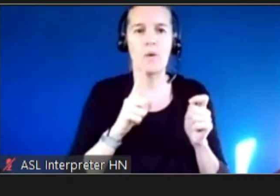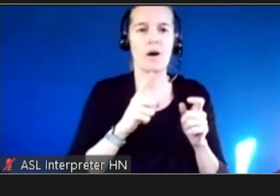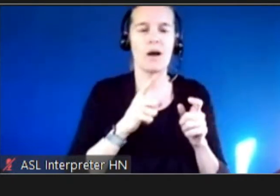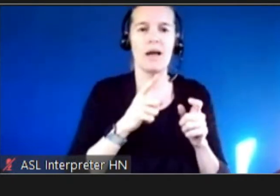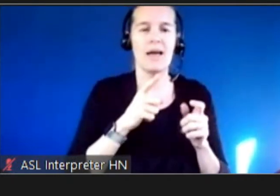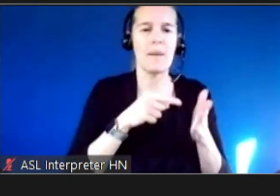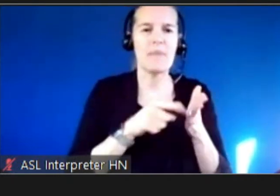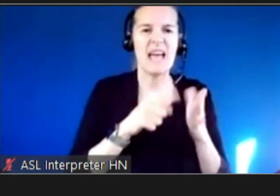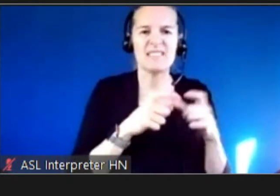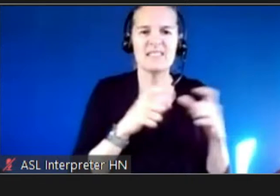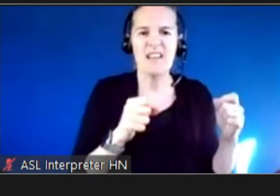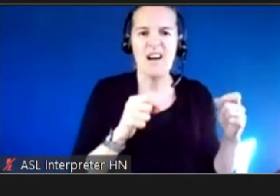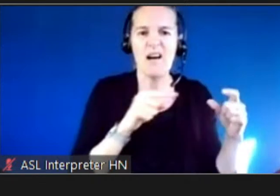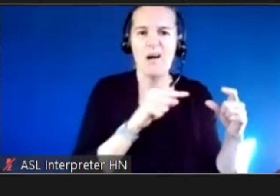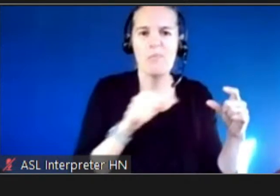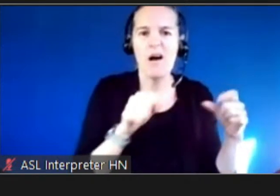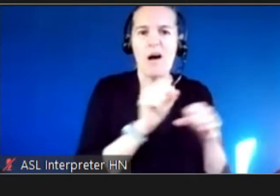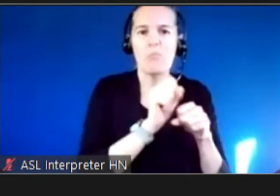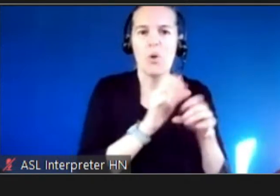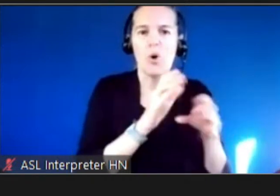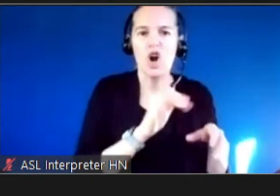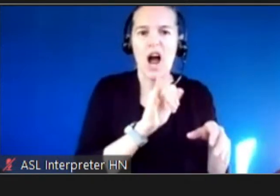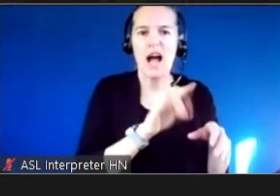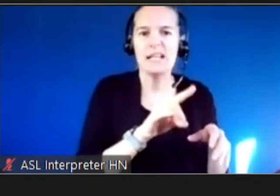from employer